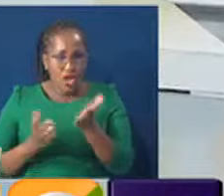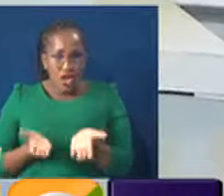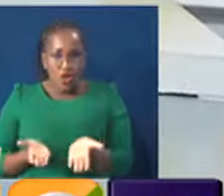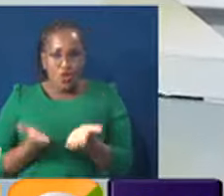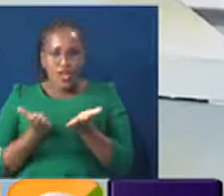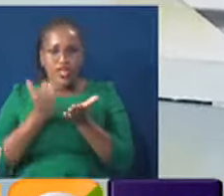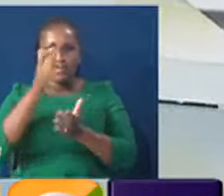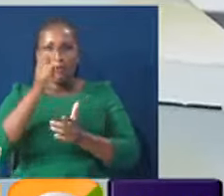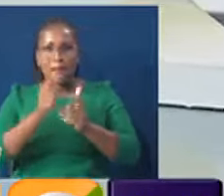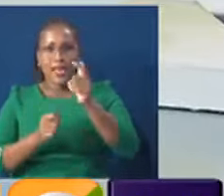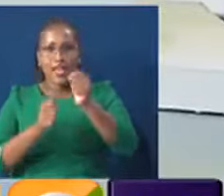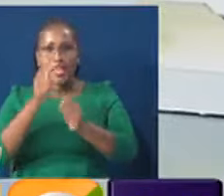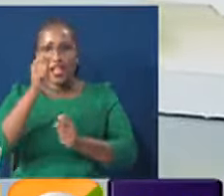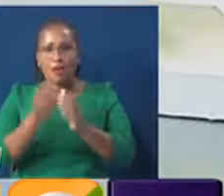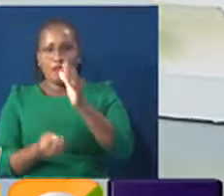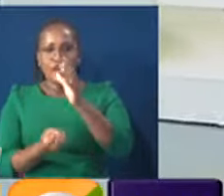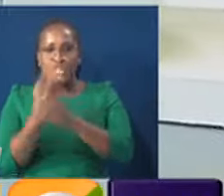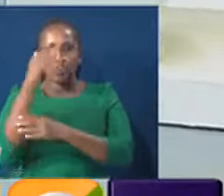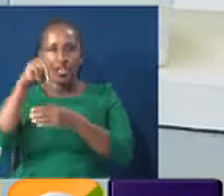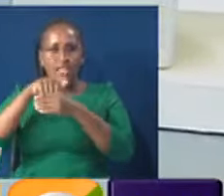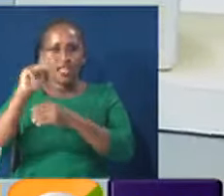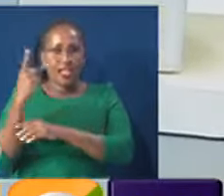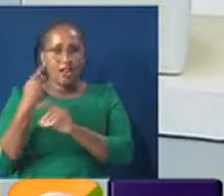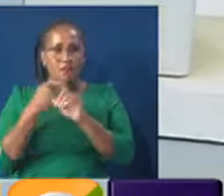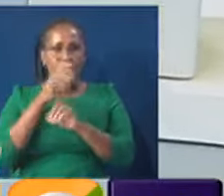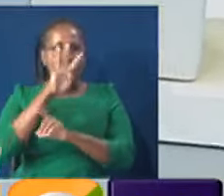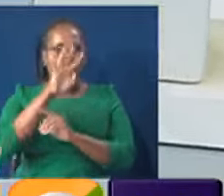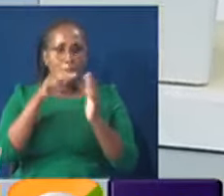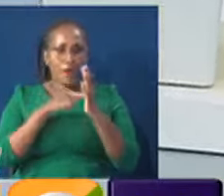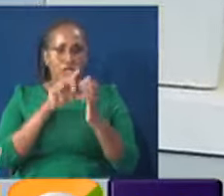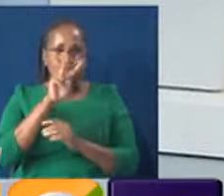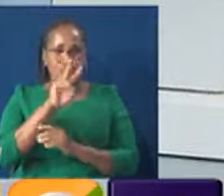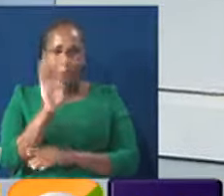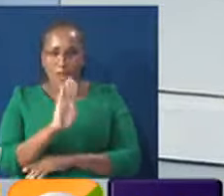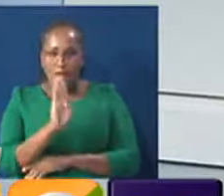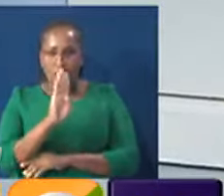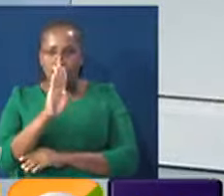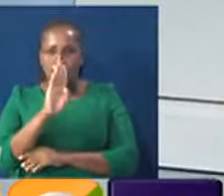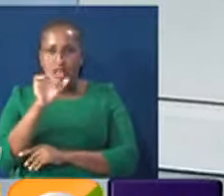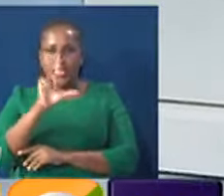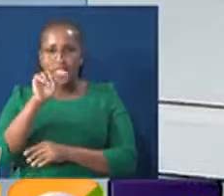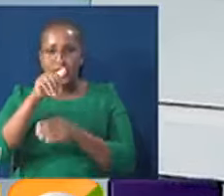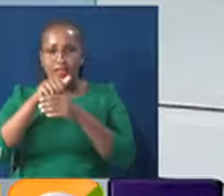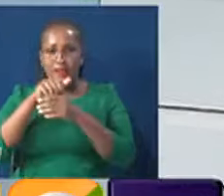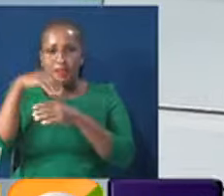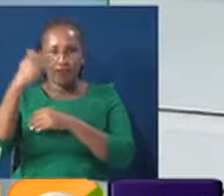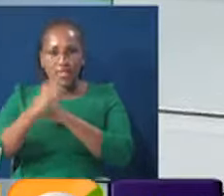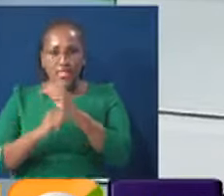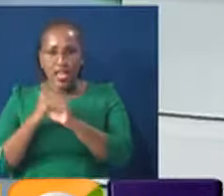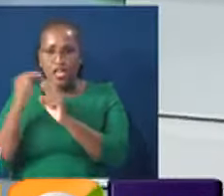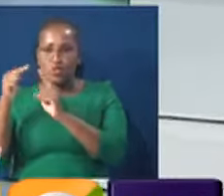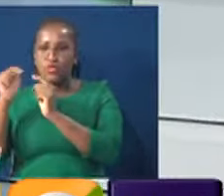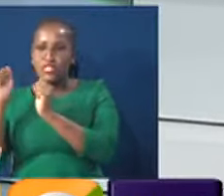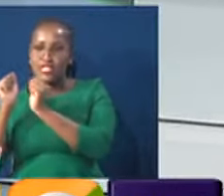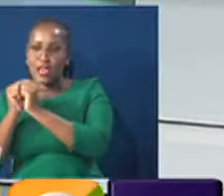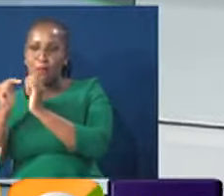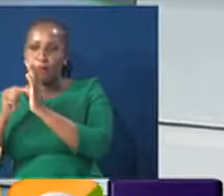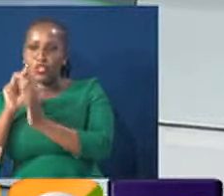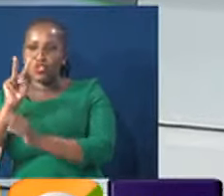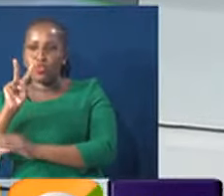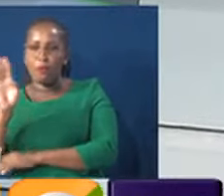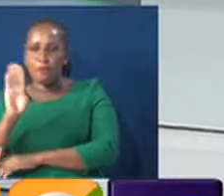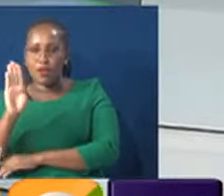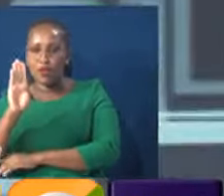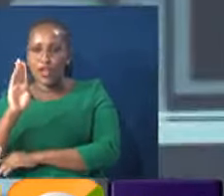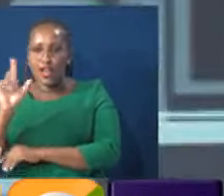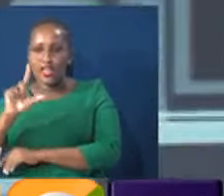milk production in Kenya right. from 4.2 billion liters per year to 10.2 billion liters per year.